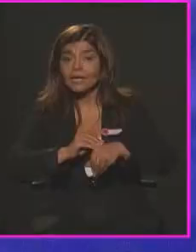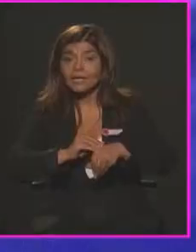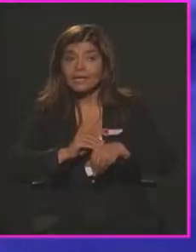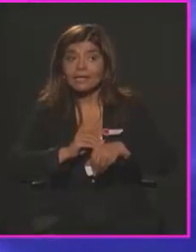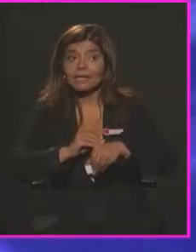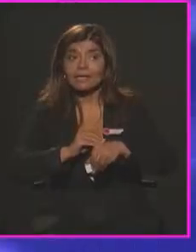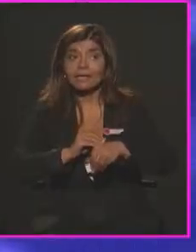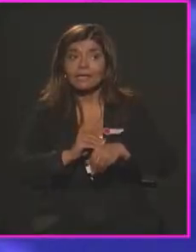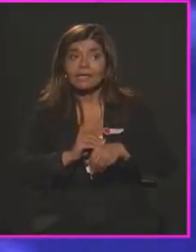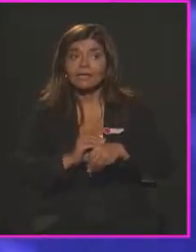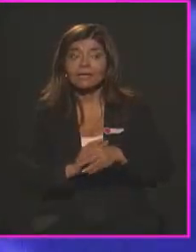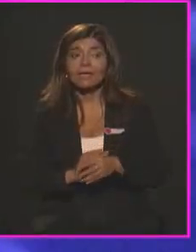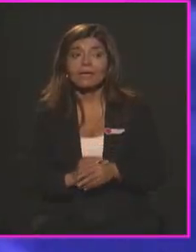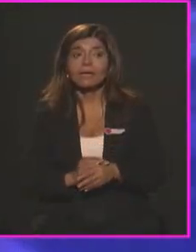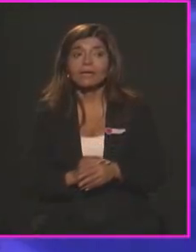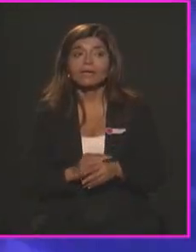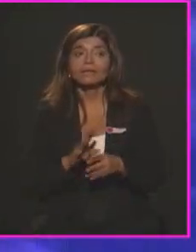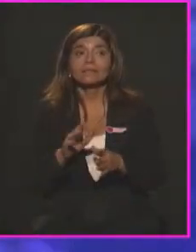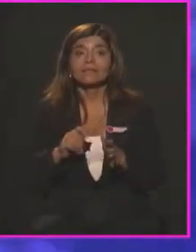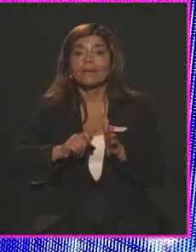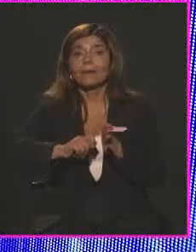often.